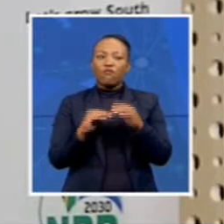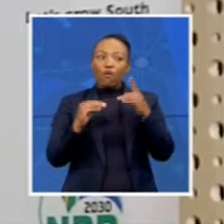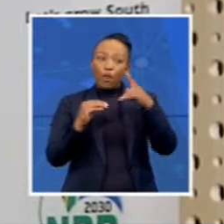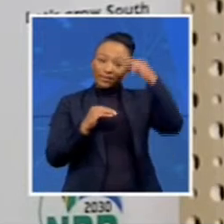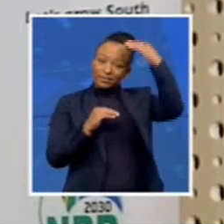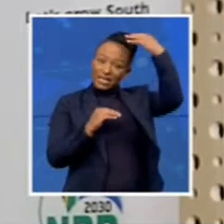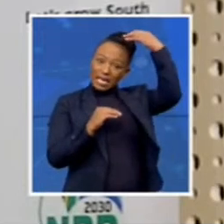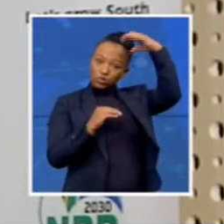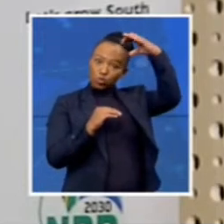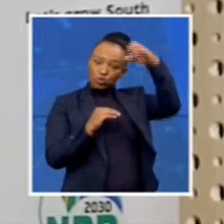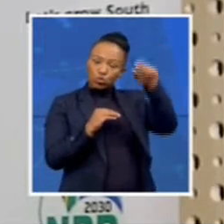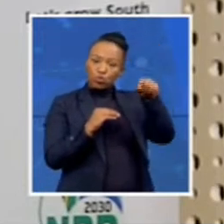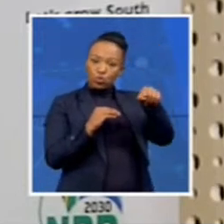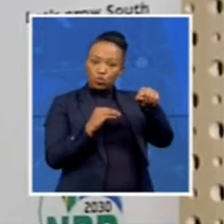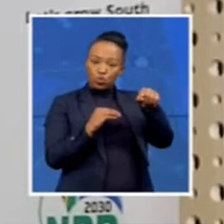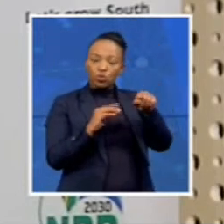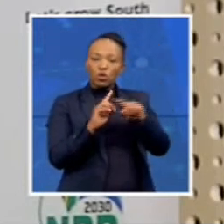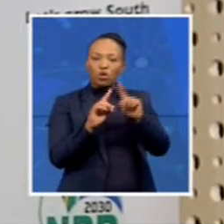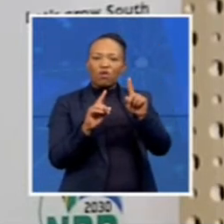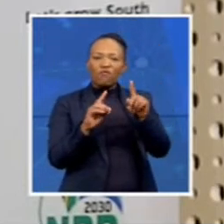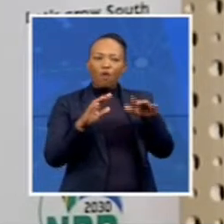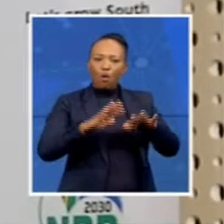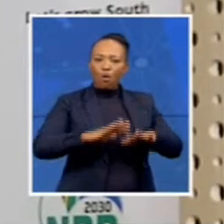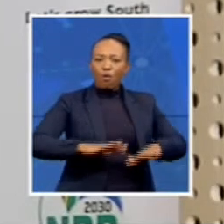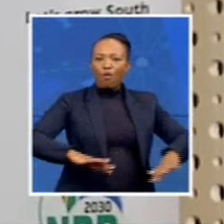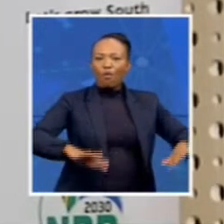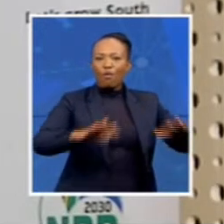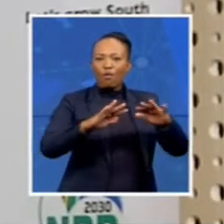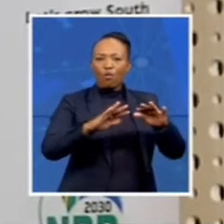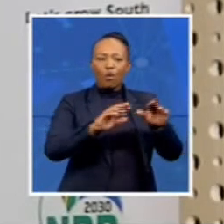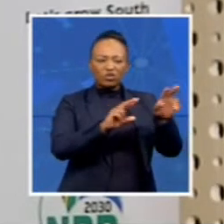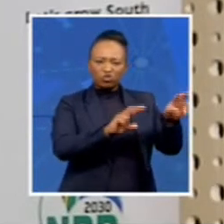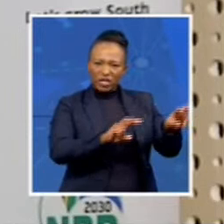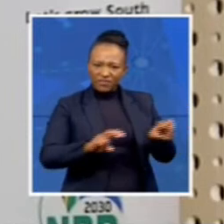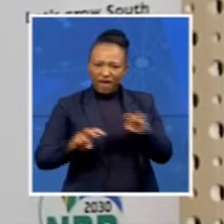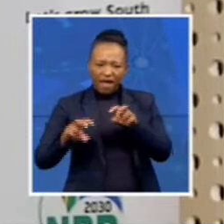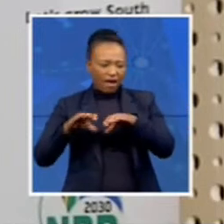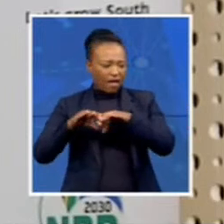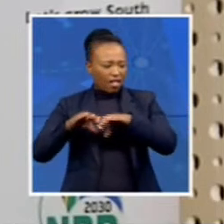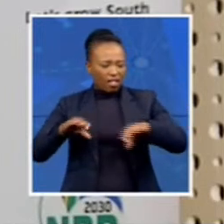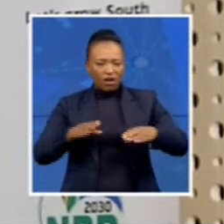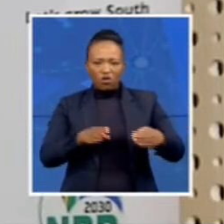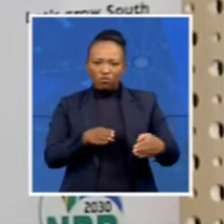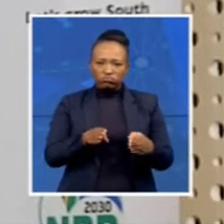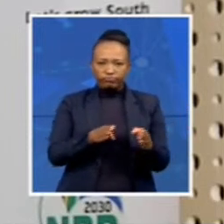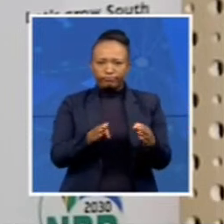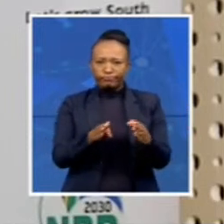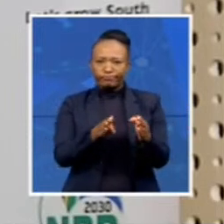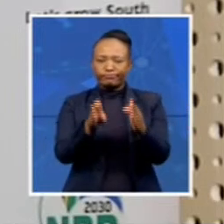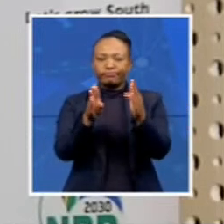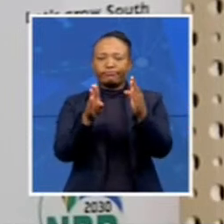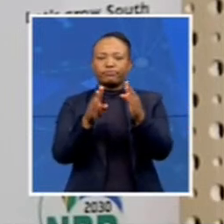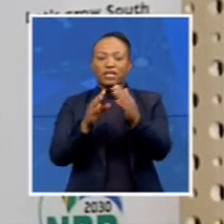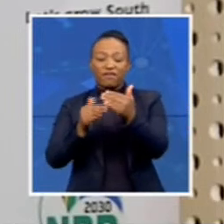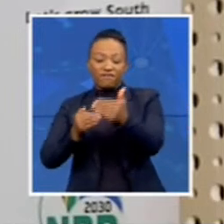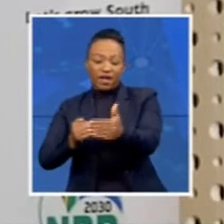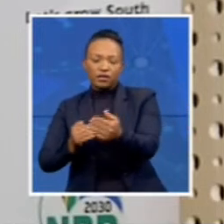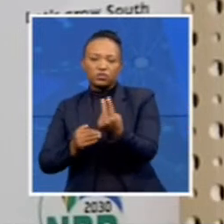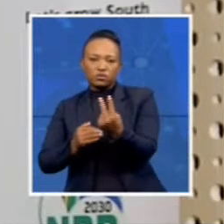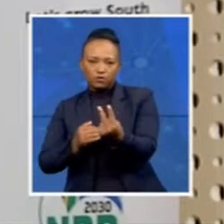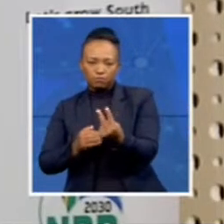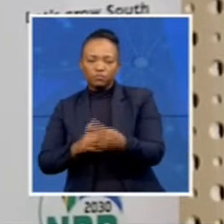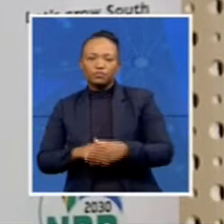Highlands Water Transfer Scheme, and phase 2 thereof. And again, the need to